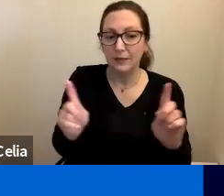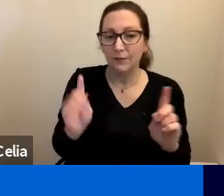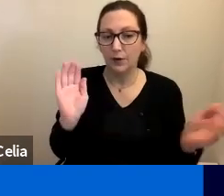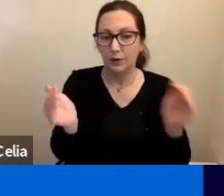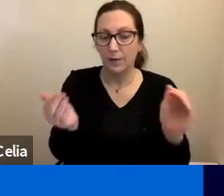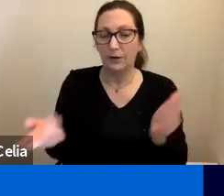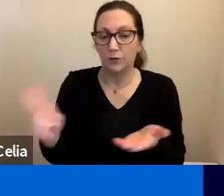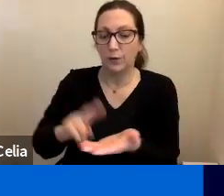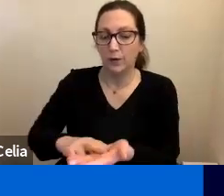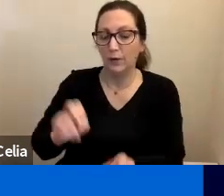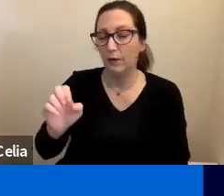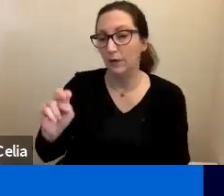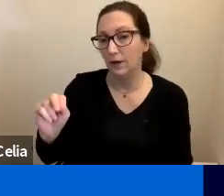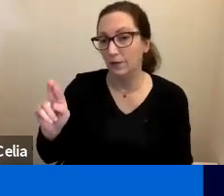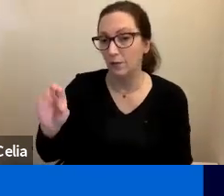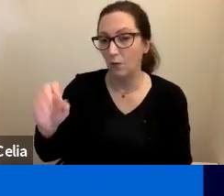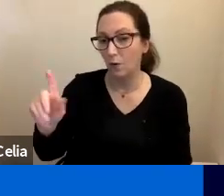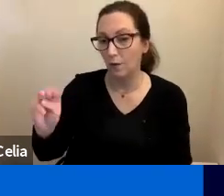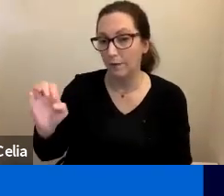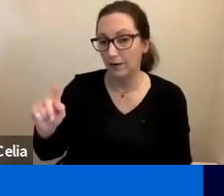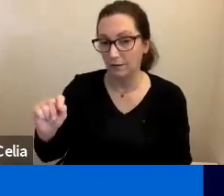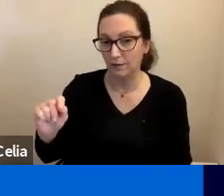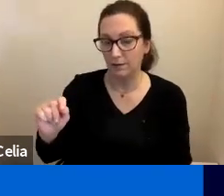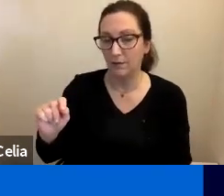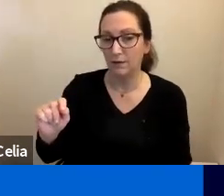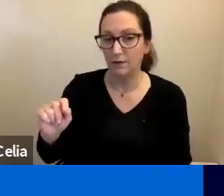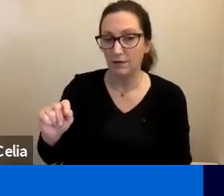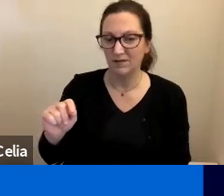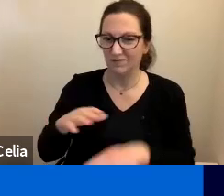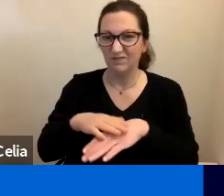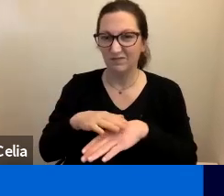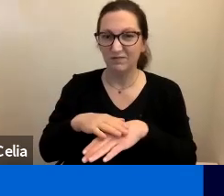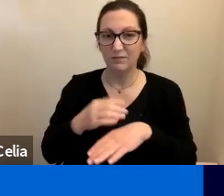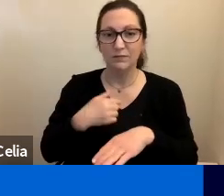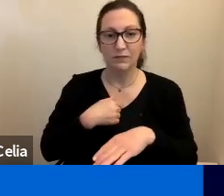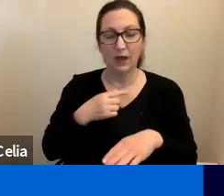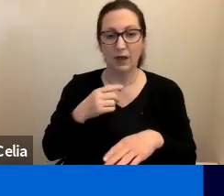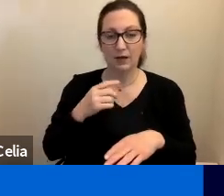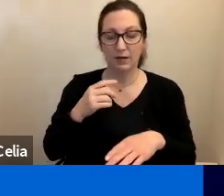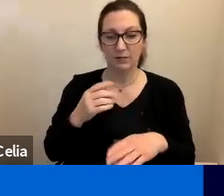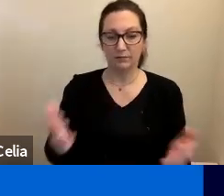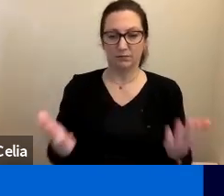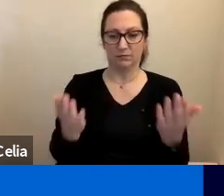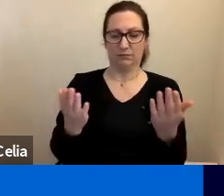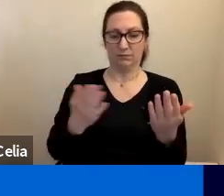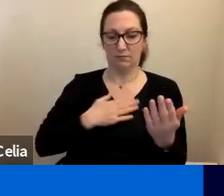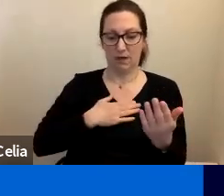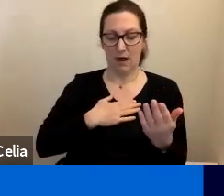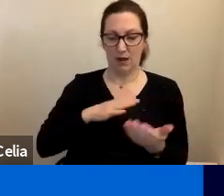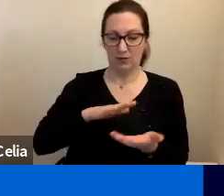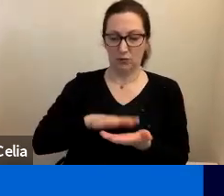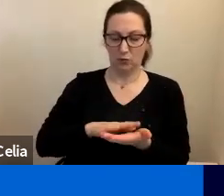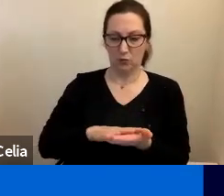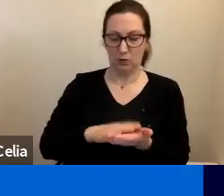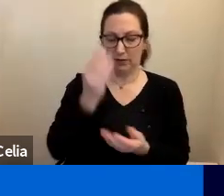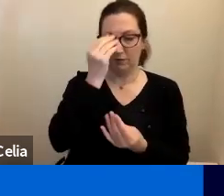data. And I flagged it because when I looked at my own data as a school, I didn't recognize some of the